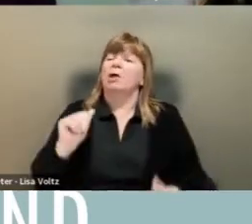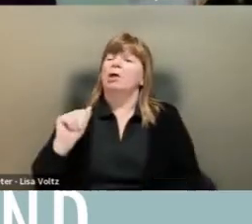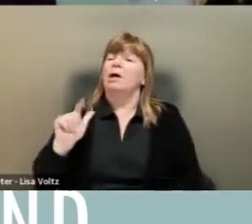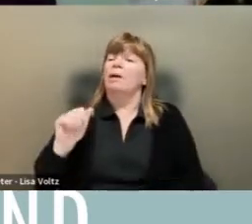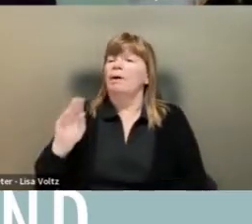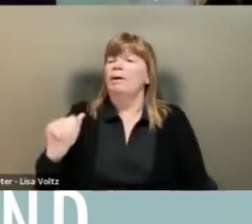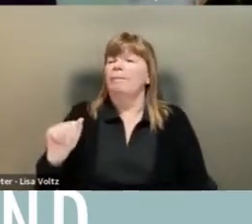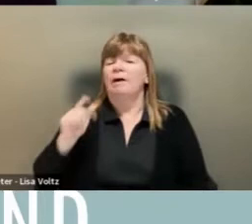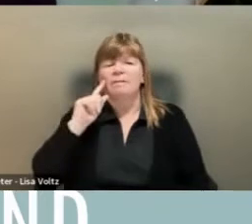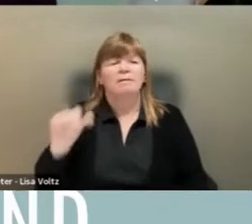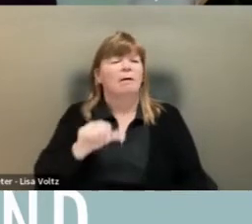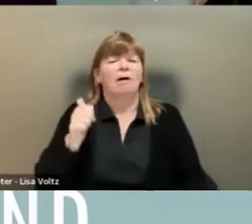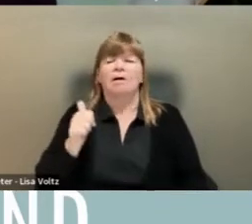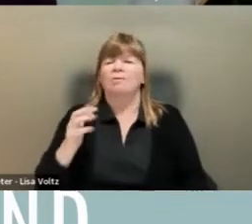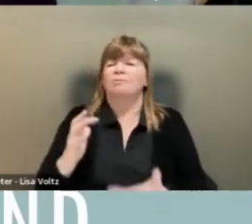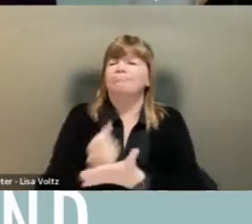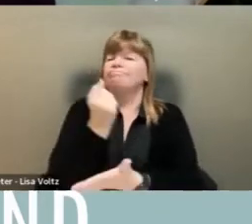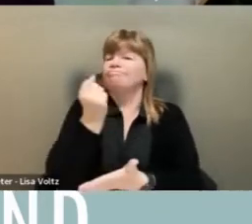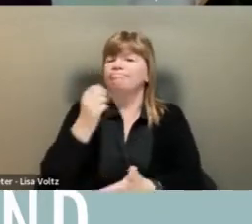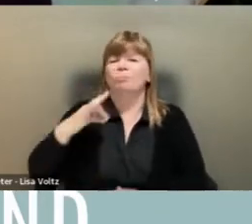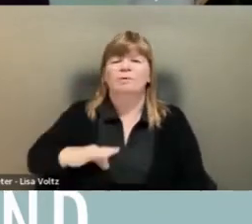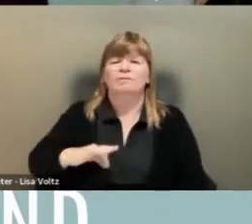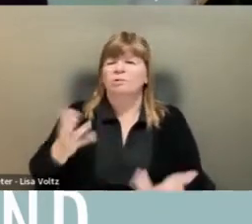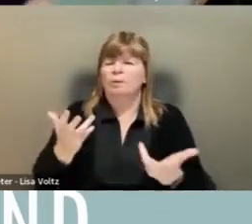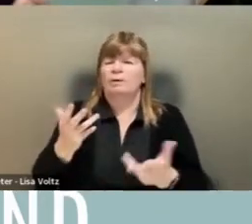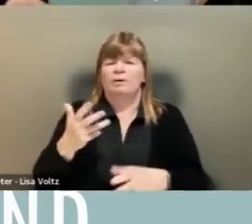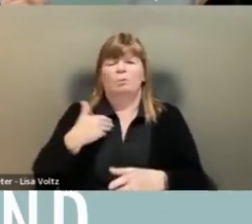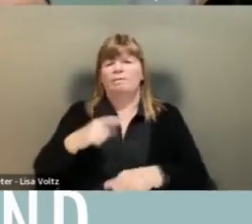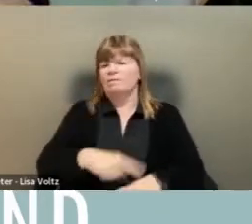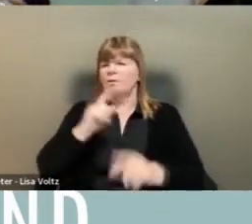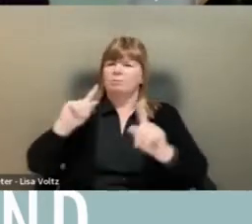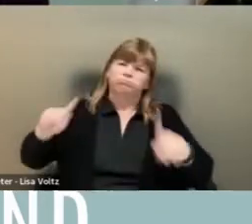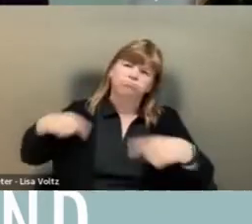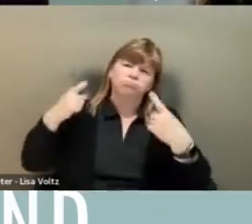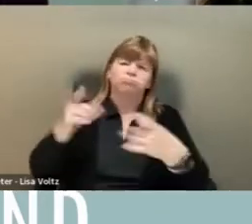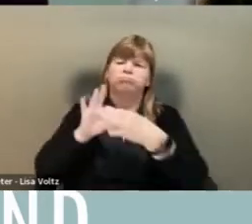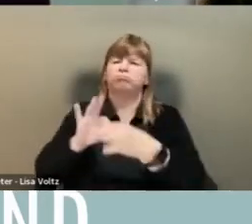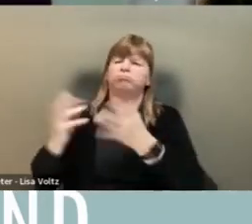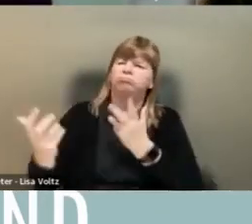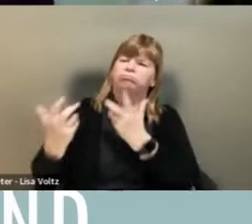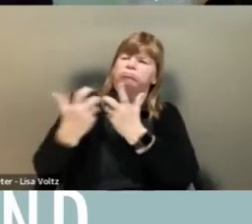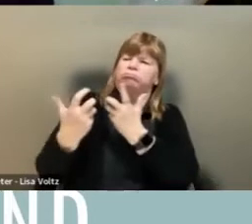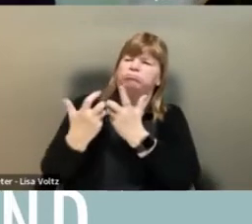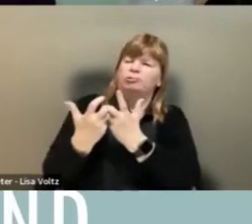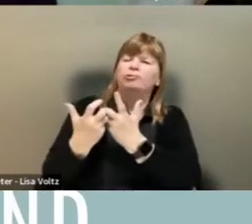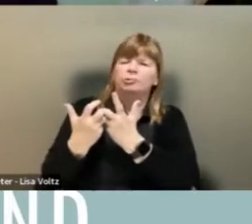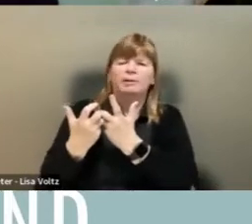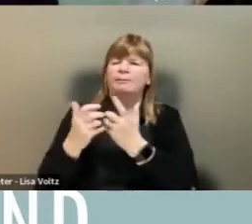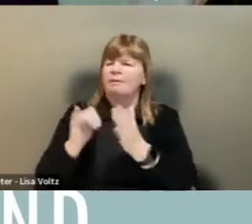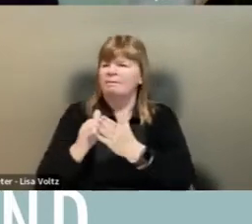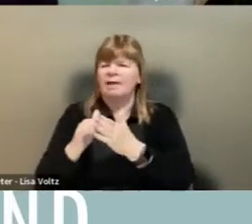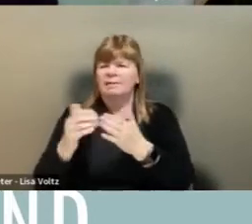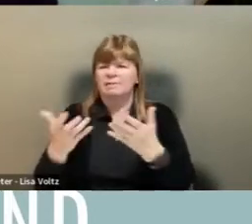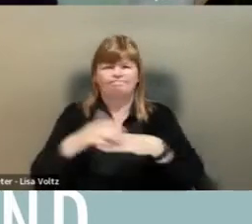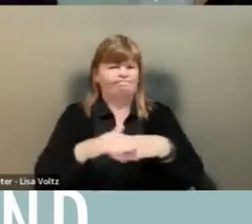other advantage that we had is we just have a longstanding partnership that cuts across many programs